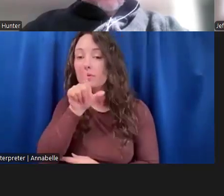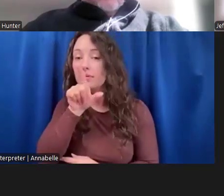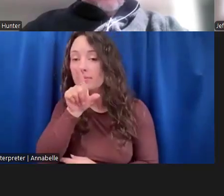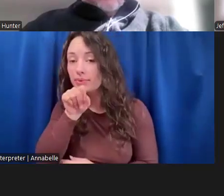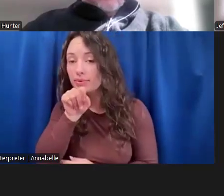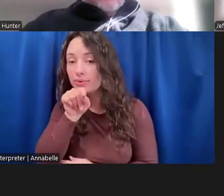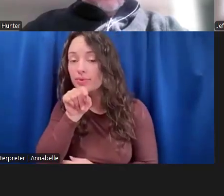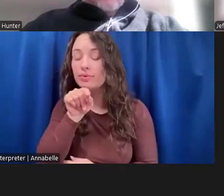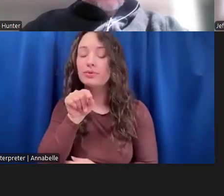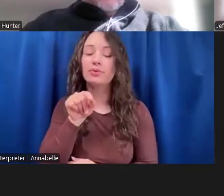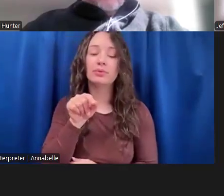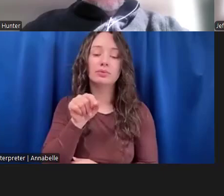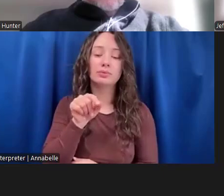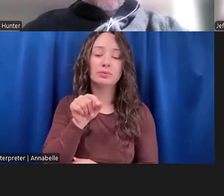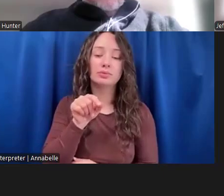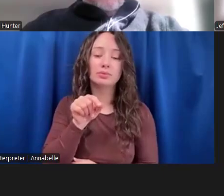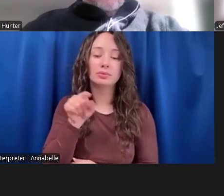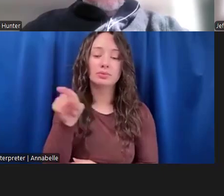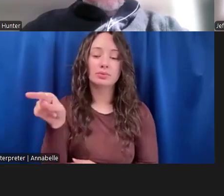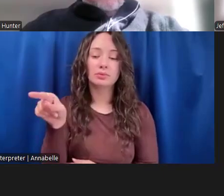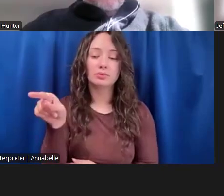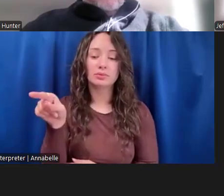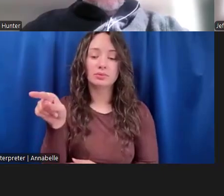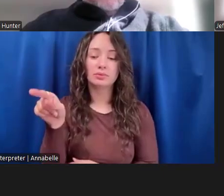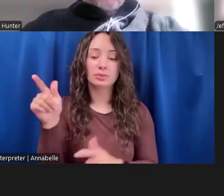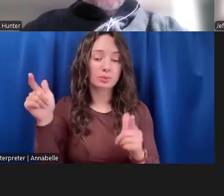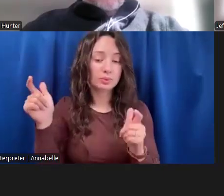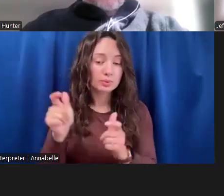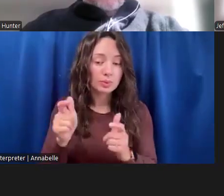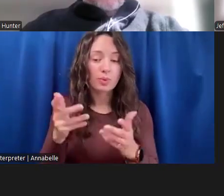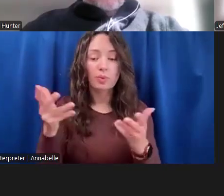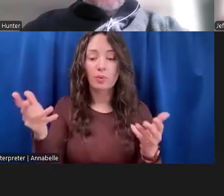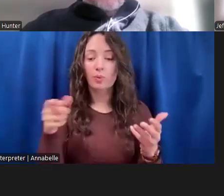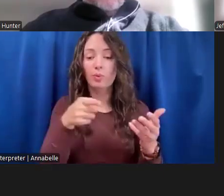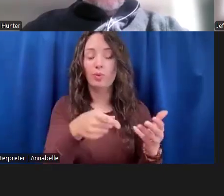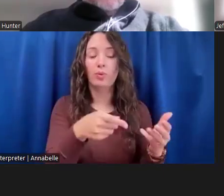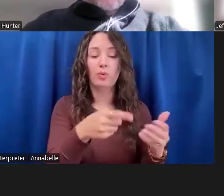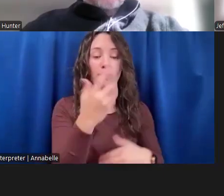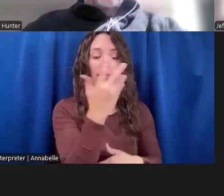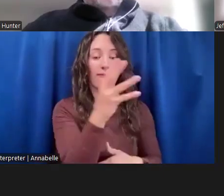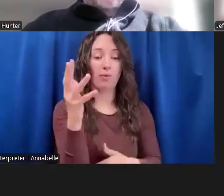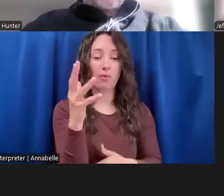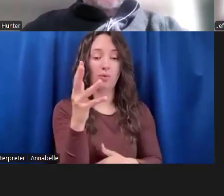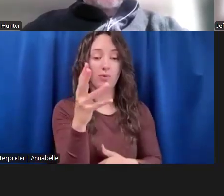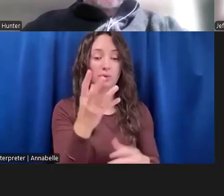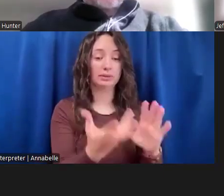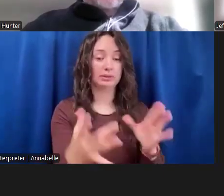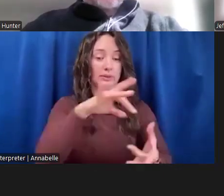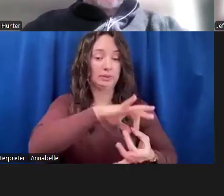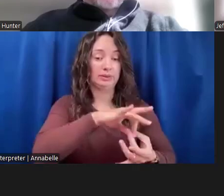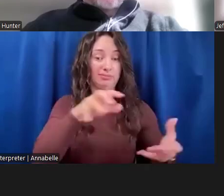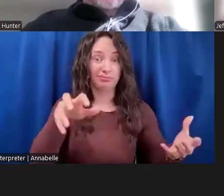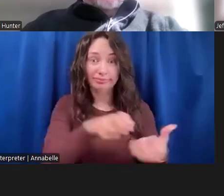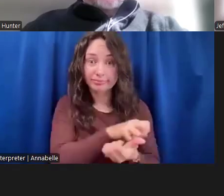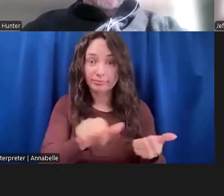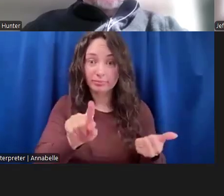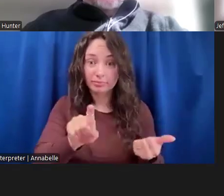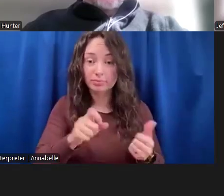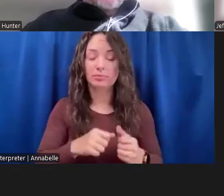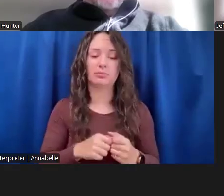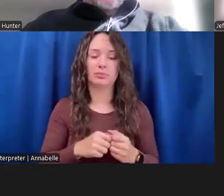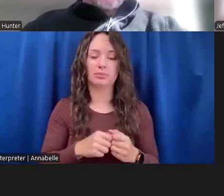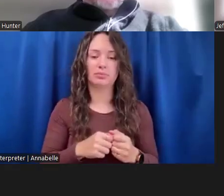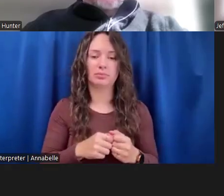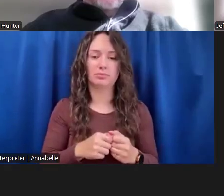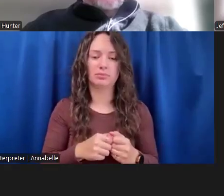of healthy forest and ecosystems are being destroyed? Did we always prune our forests back? I